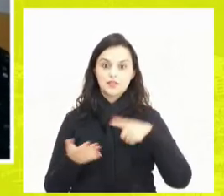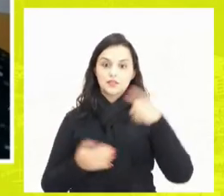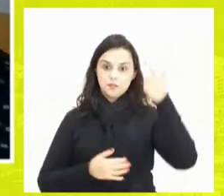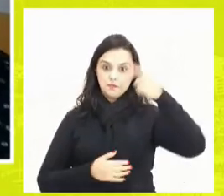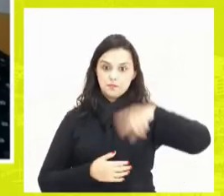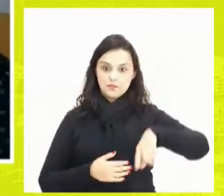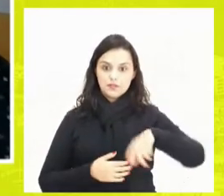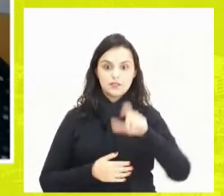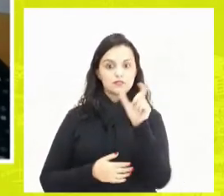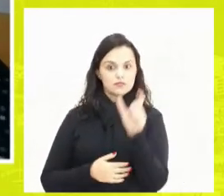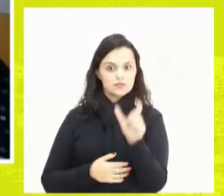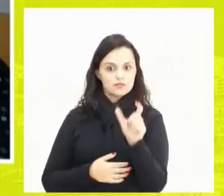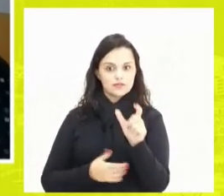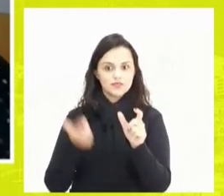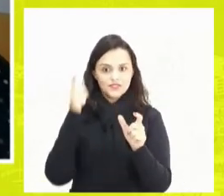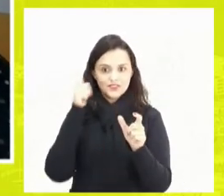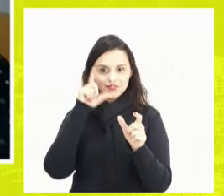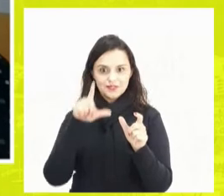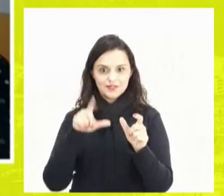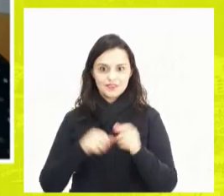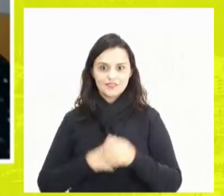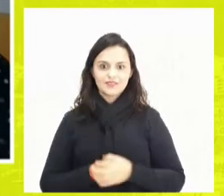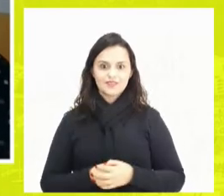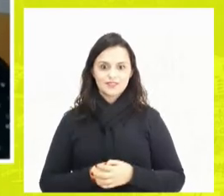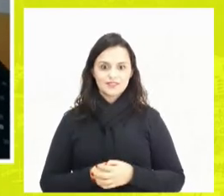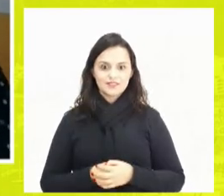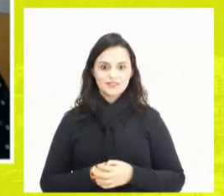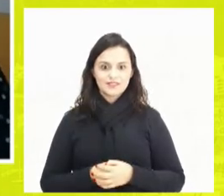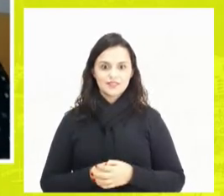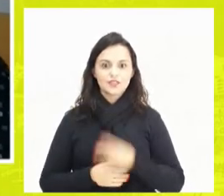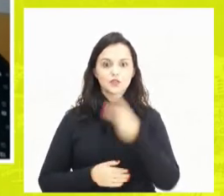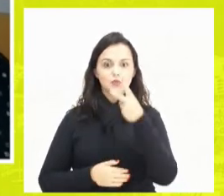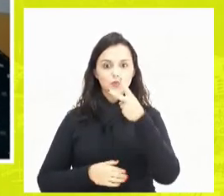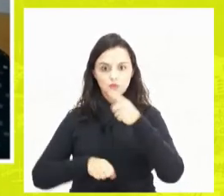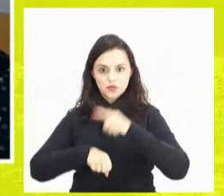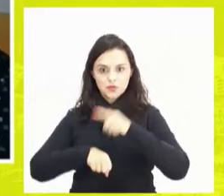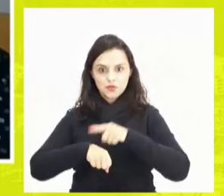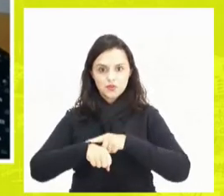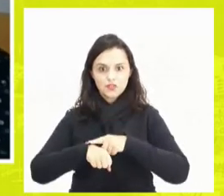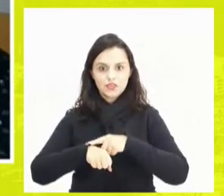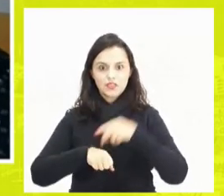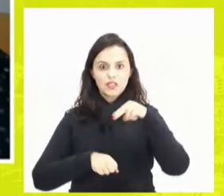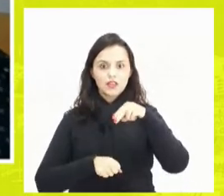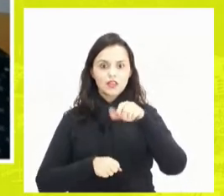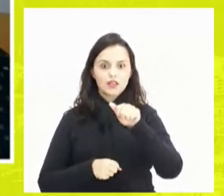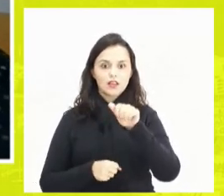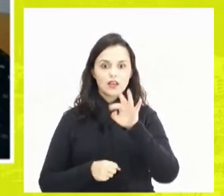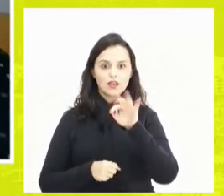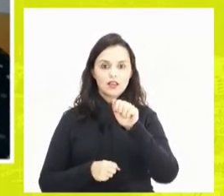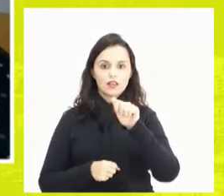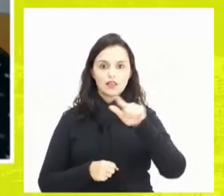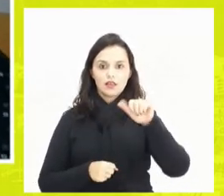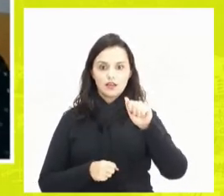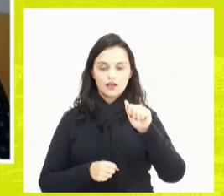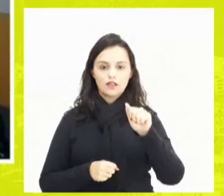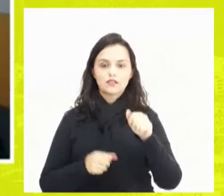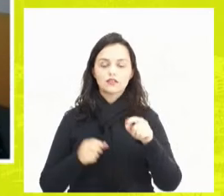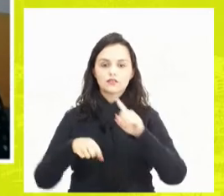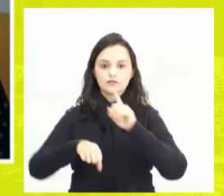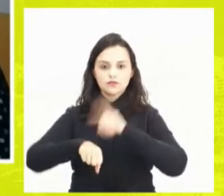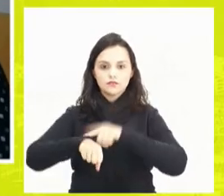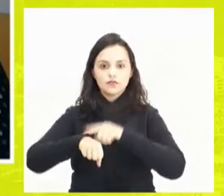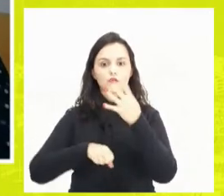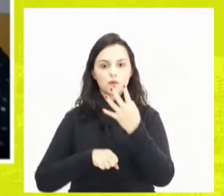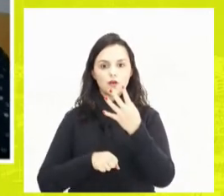there's more to come in the afternoon workshops and two natalia waits for you and at 4 00 p.m rafael